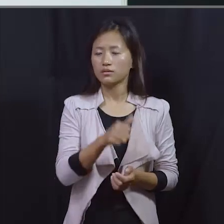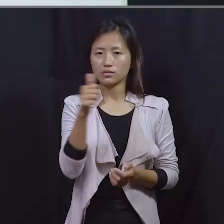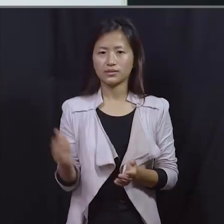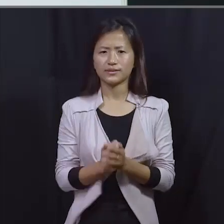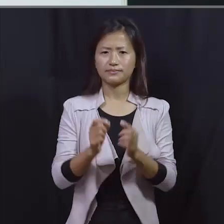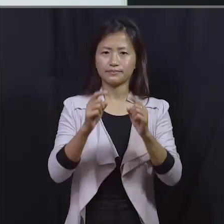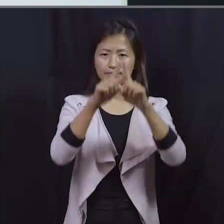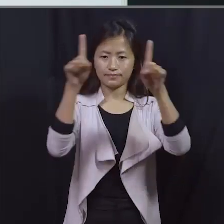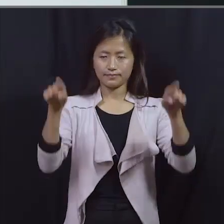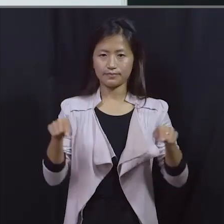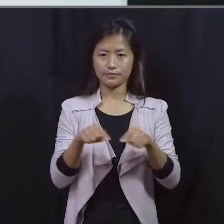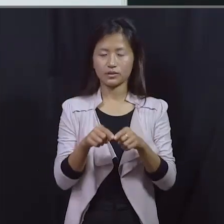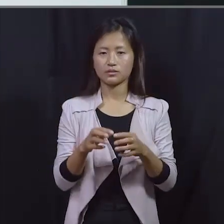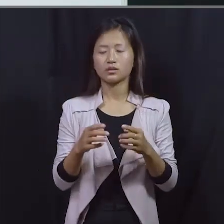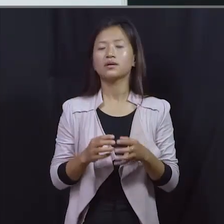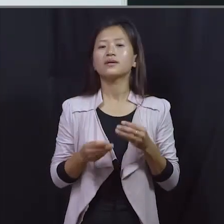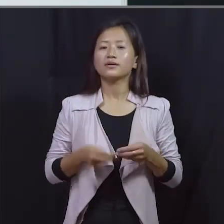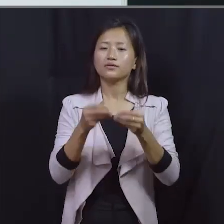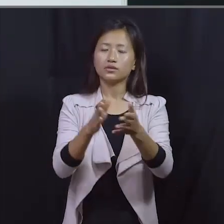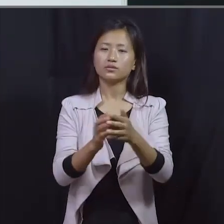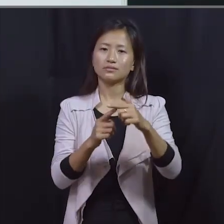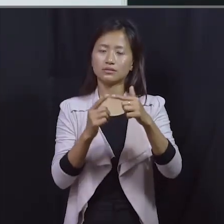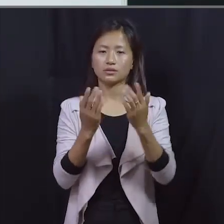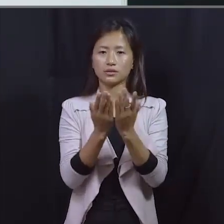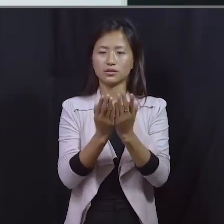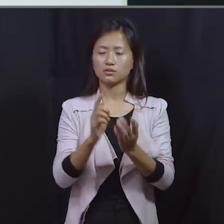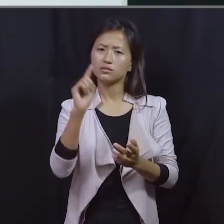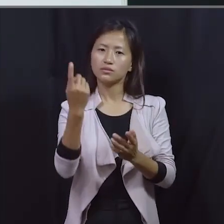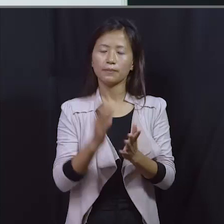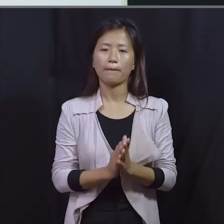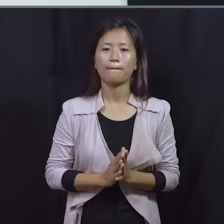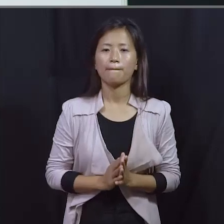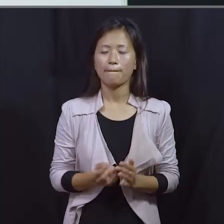picture which is inside your syllabus, which is inside your textbook only. So